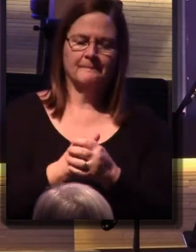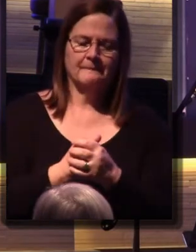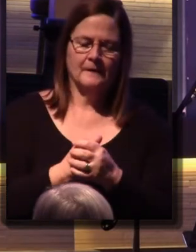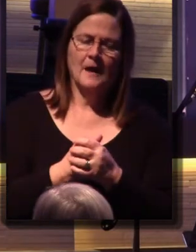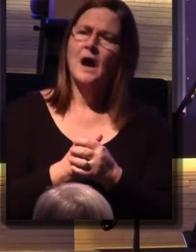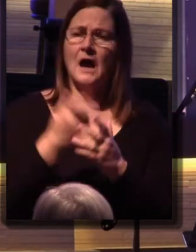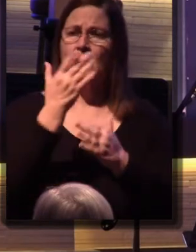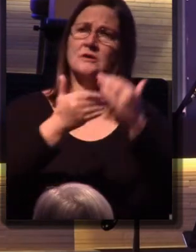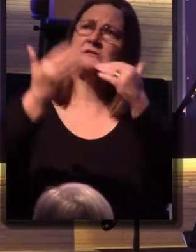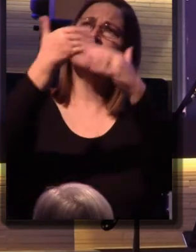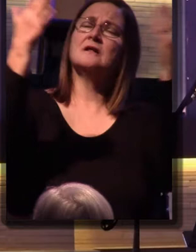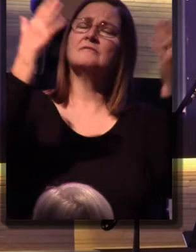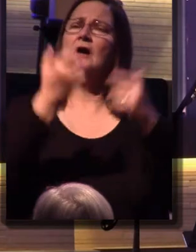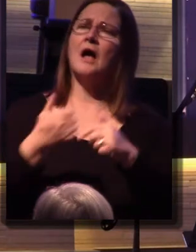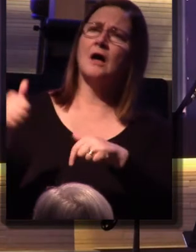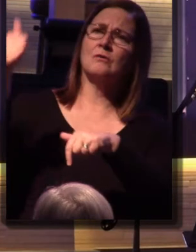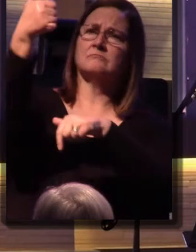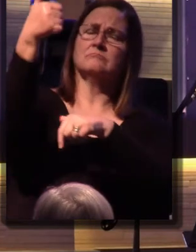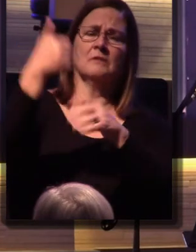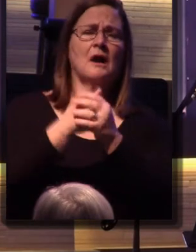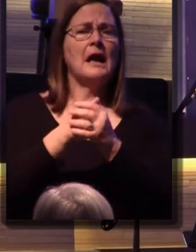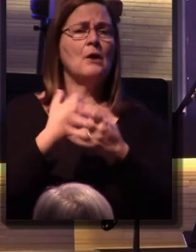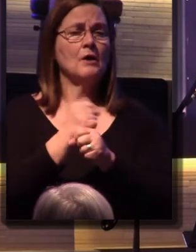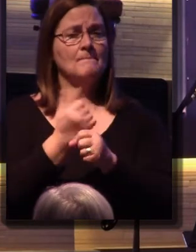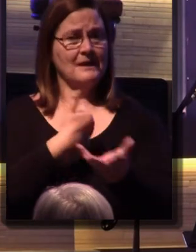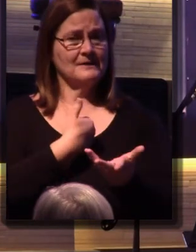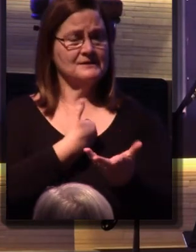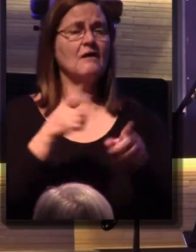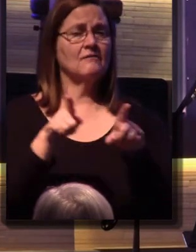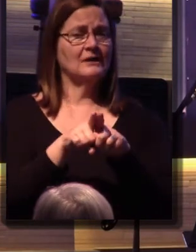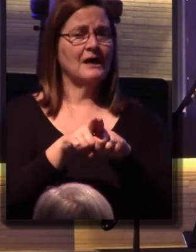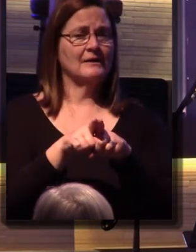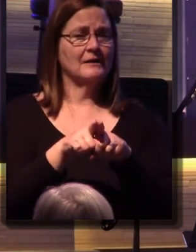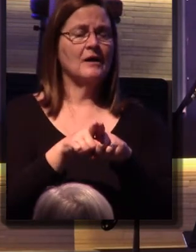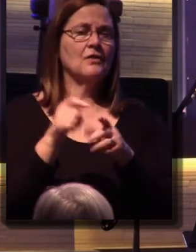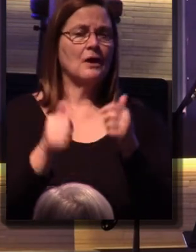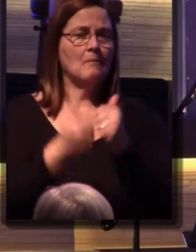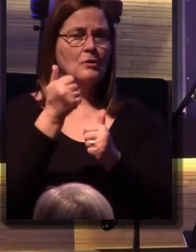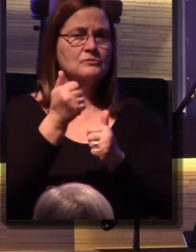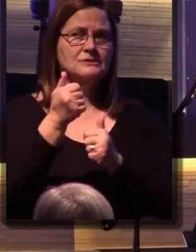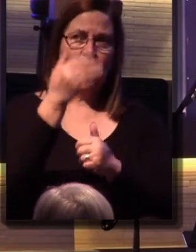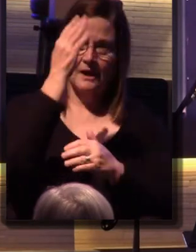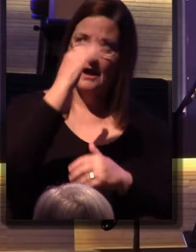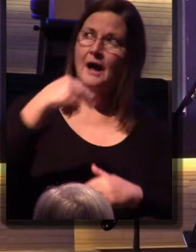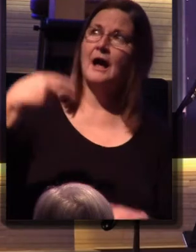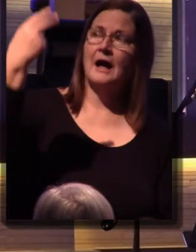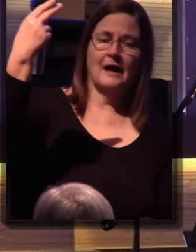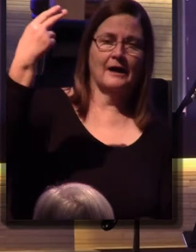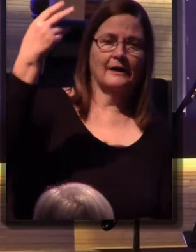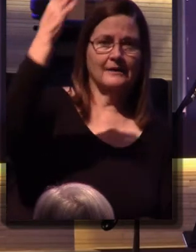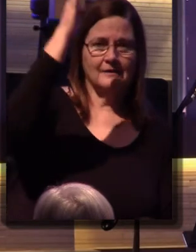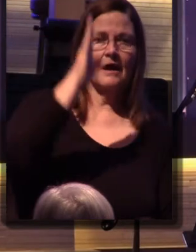I will ascend above the heights of the clouds. I will make myself like the Most High. And so he says, that's